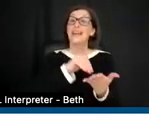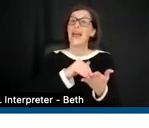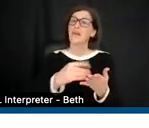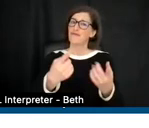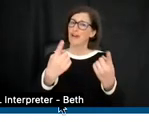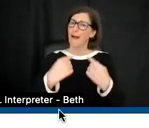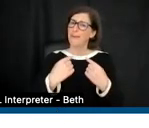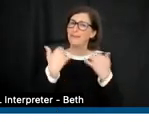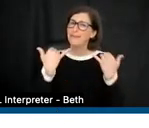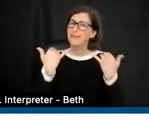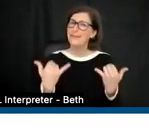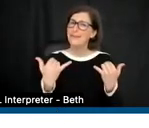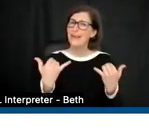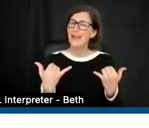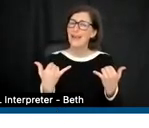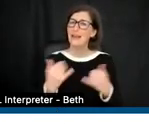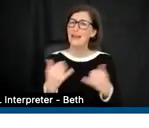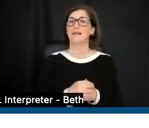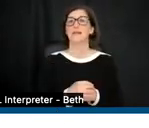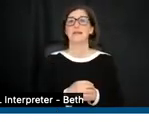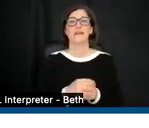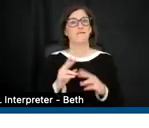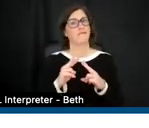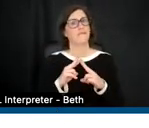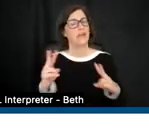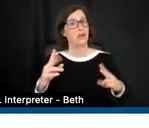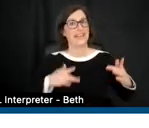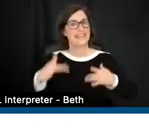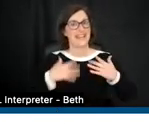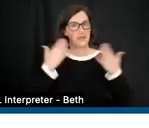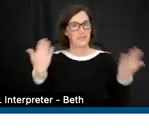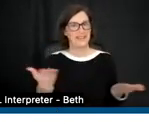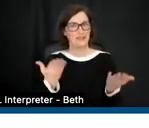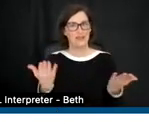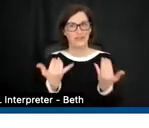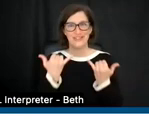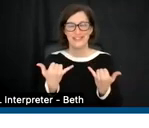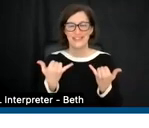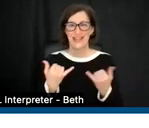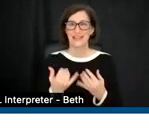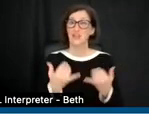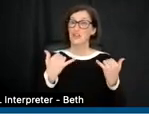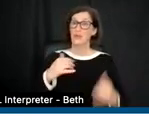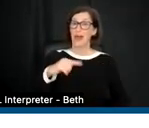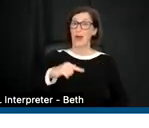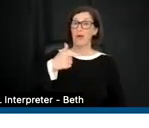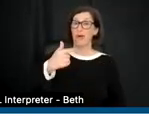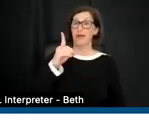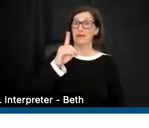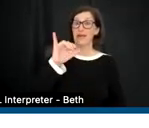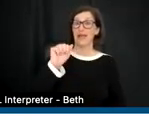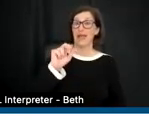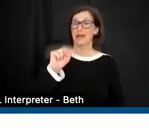this webinar. Very much excited to be with you. And I'd like to pass over to Diana. To